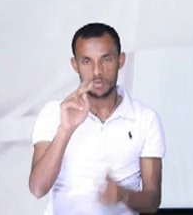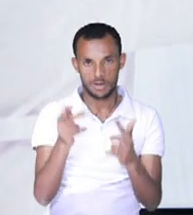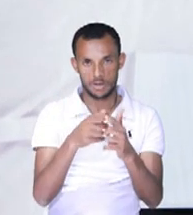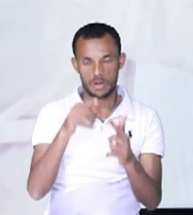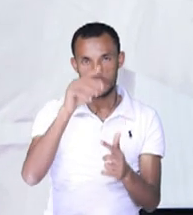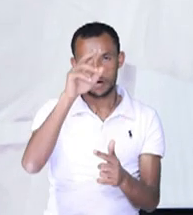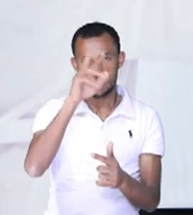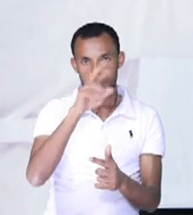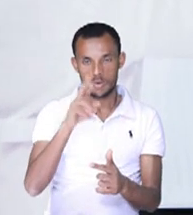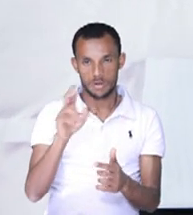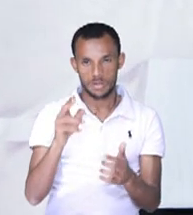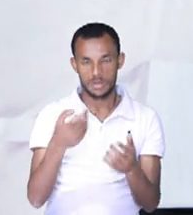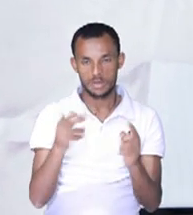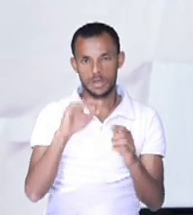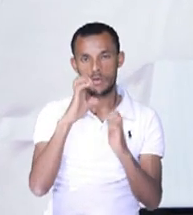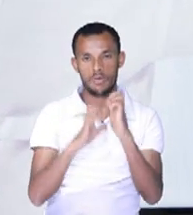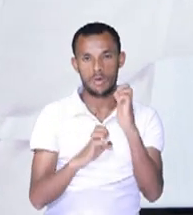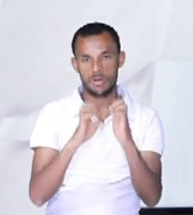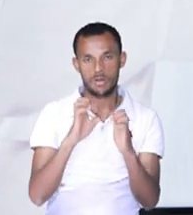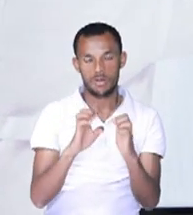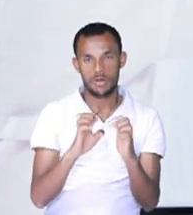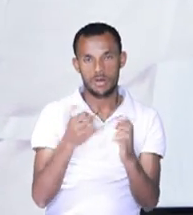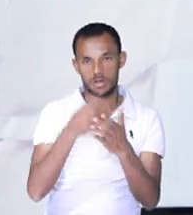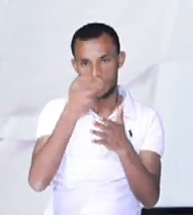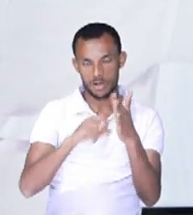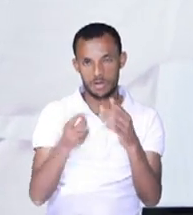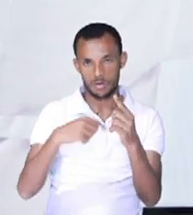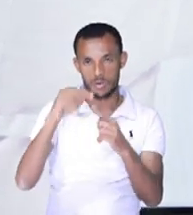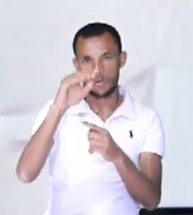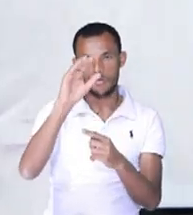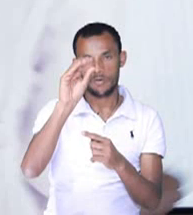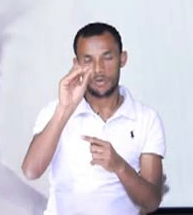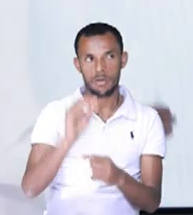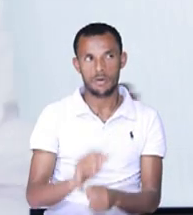row. When this one is evaluated, it gives a result to be 15.